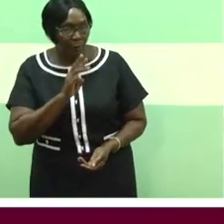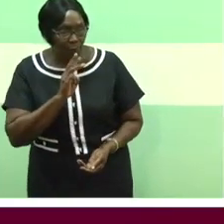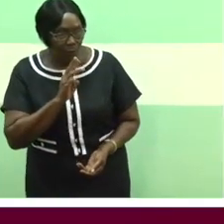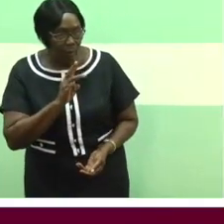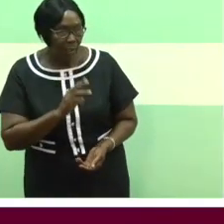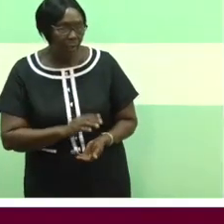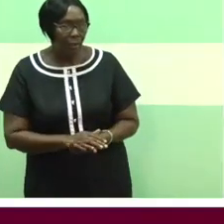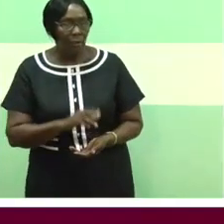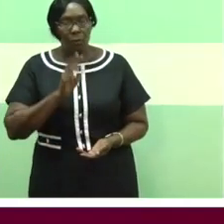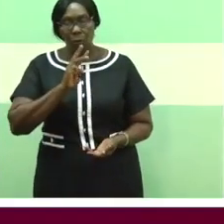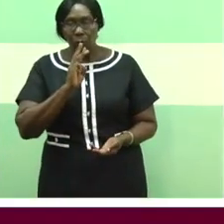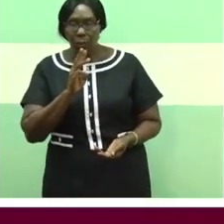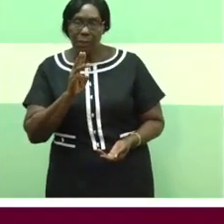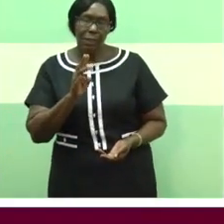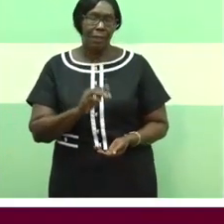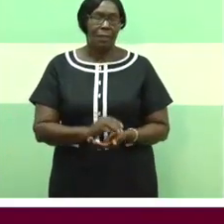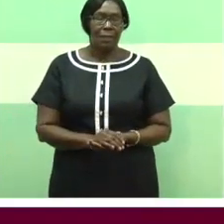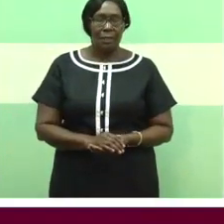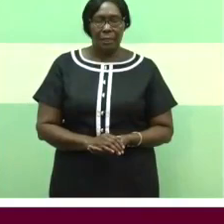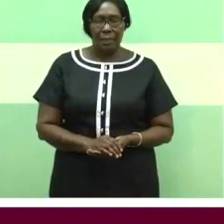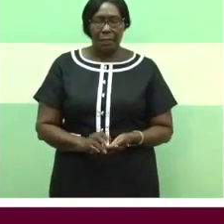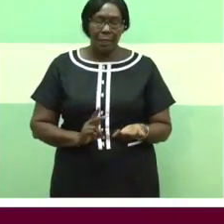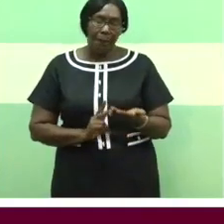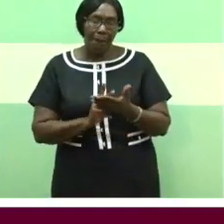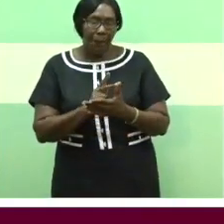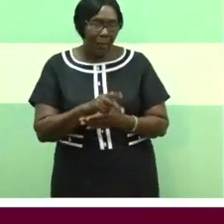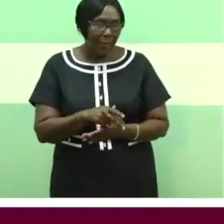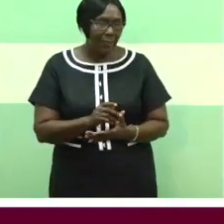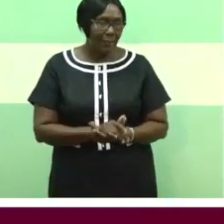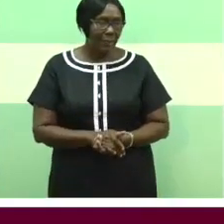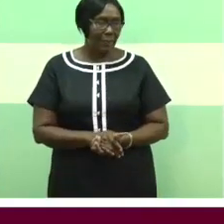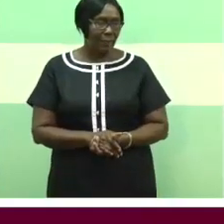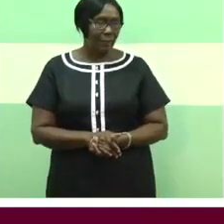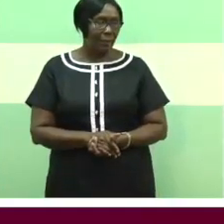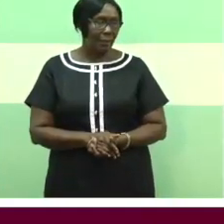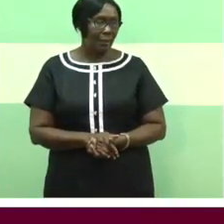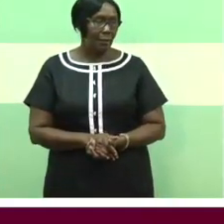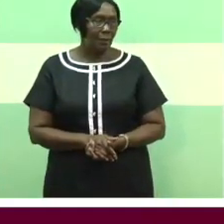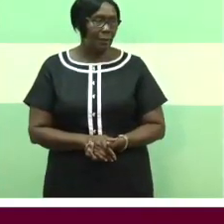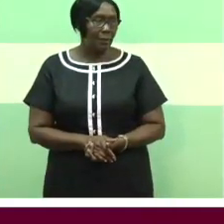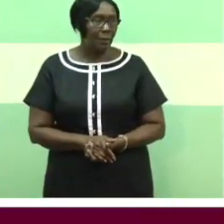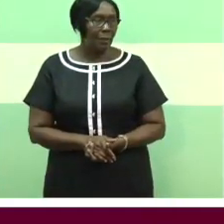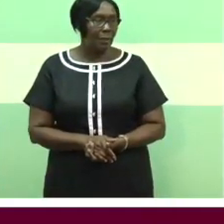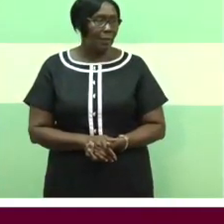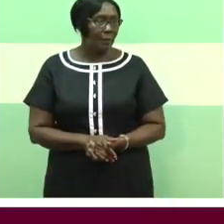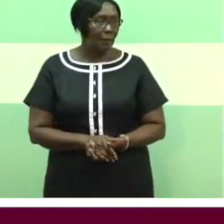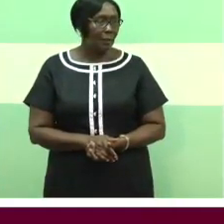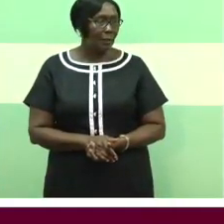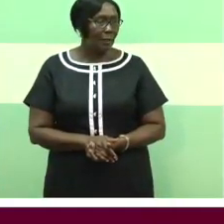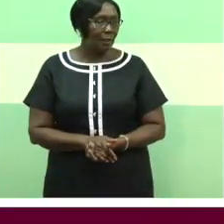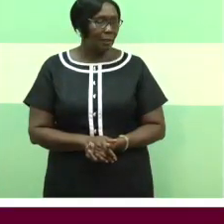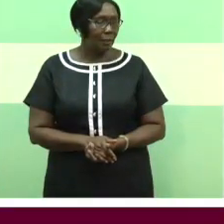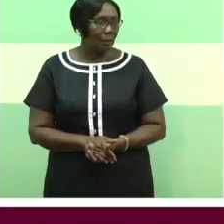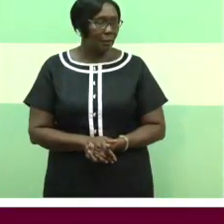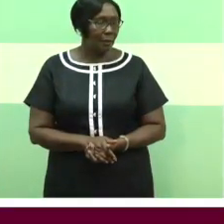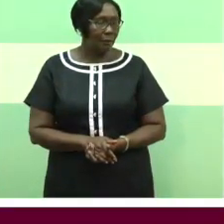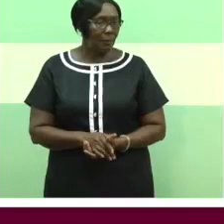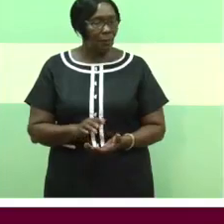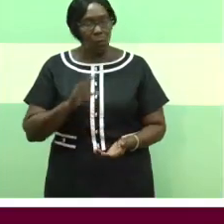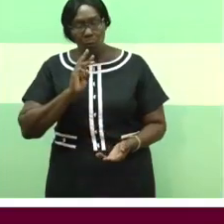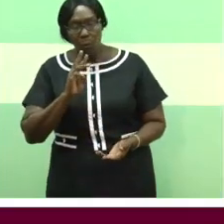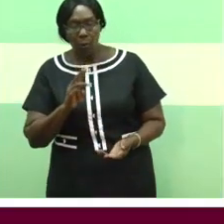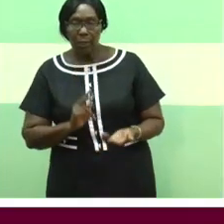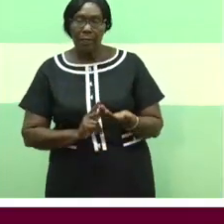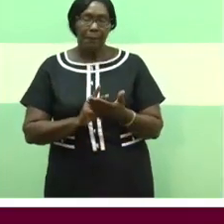the plants, because you would also want to include chores on your visual schedule. All right, so you can water